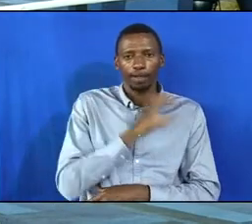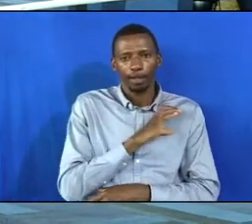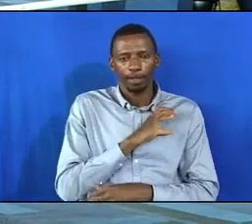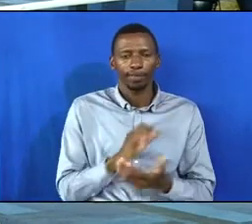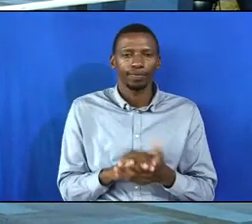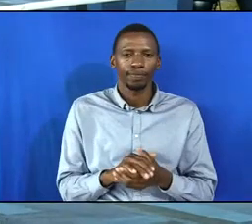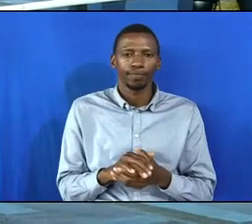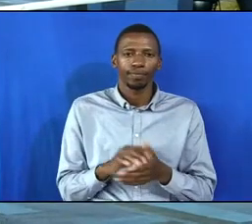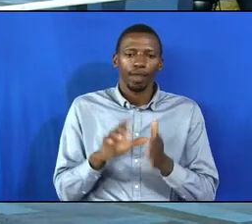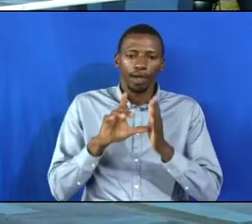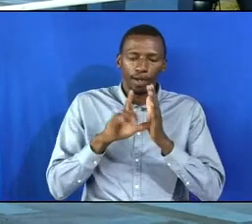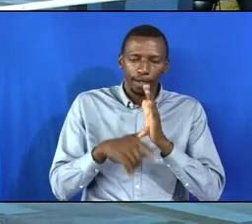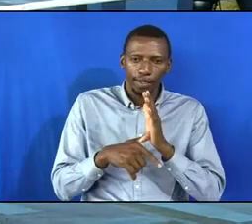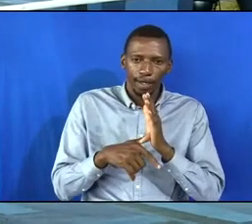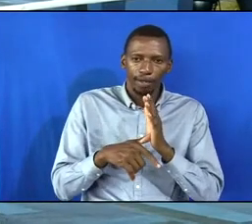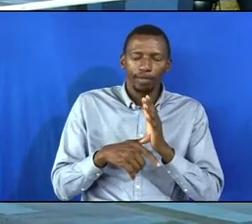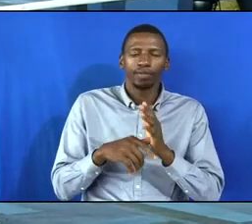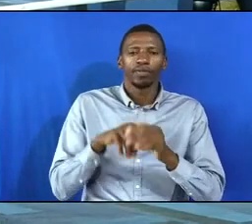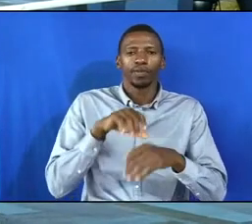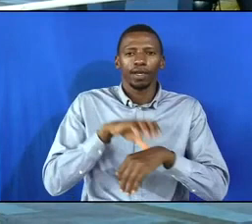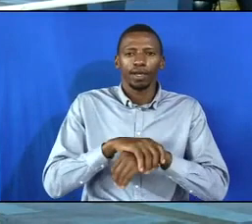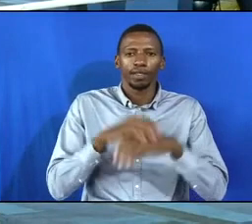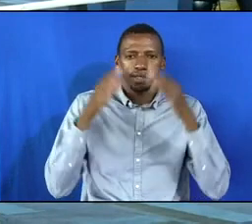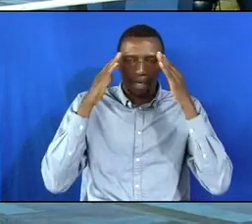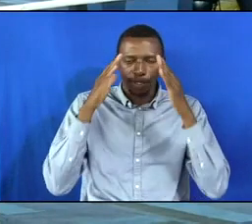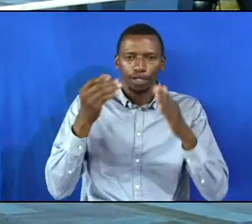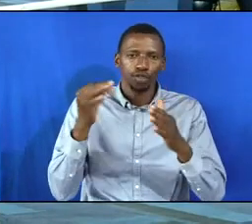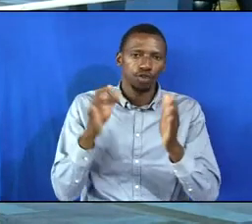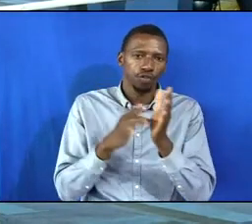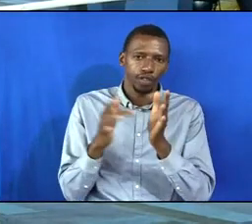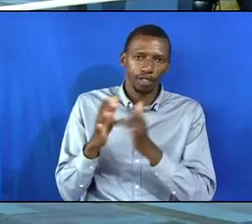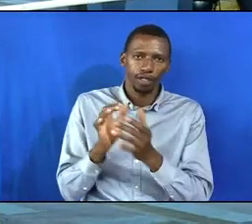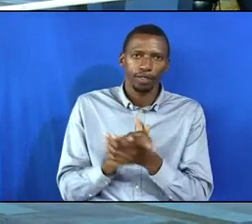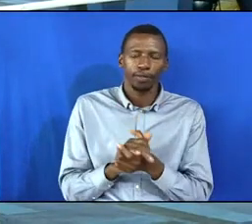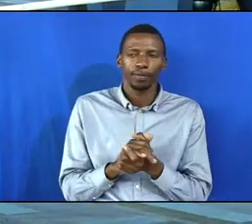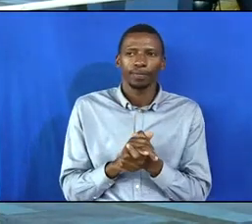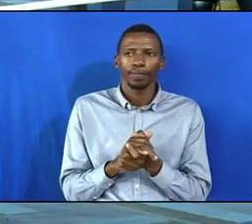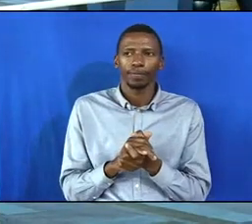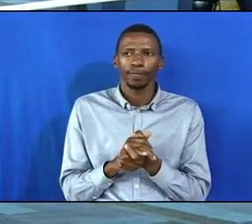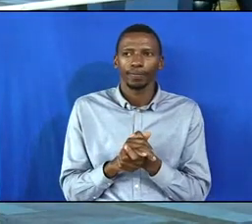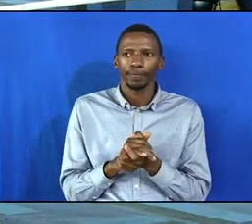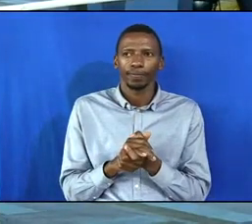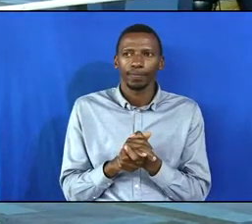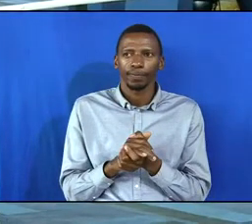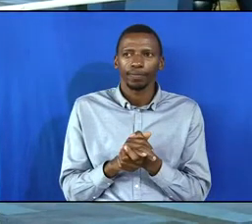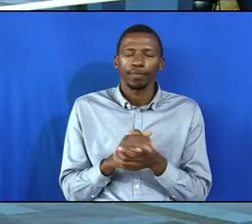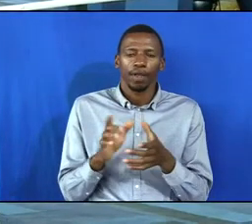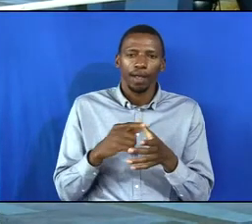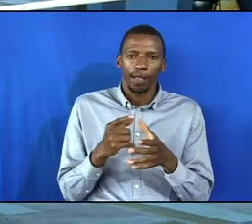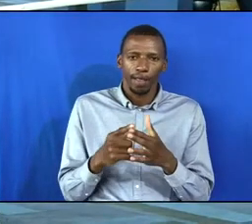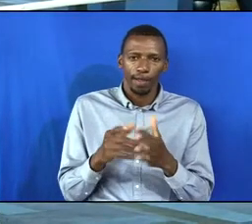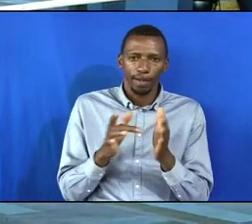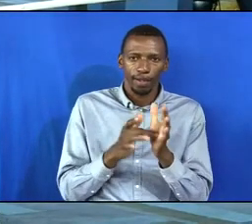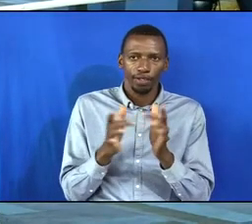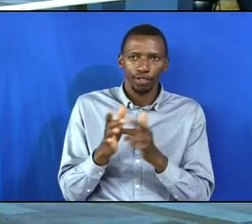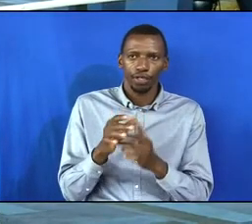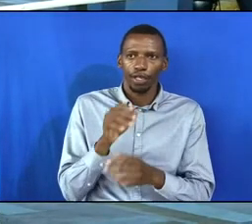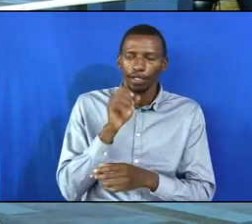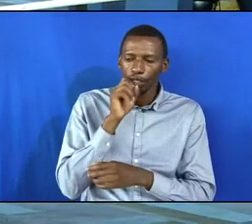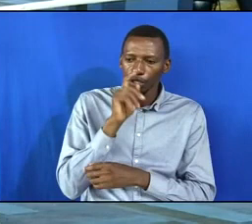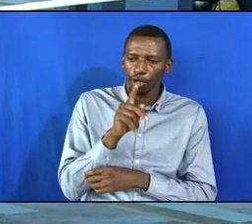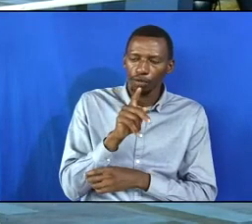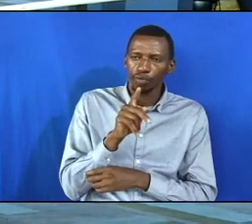attention of Jesus. And as he wins the attention of Jesus, Jesus shouts, call